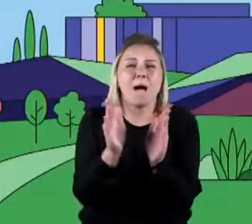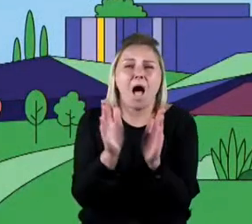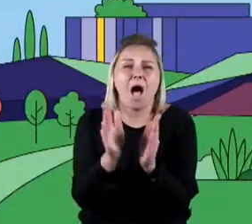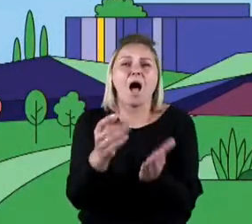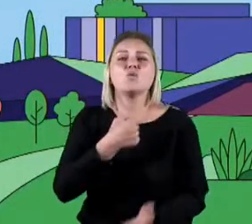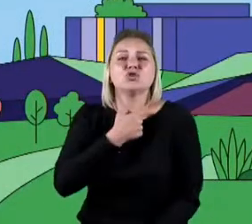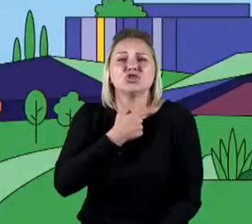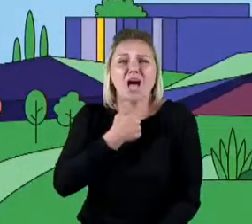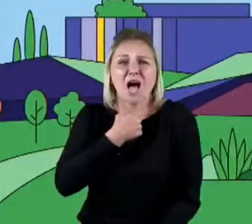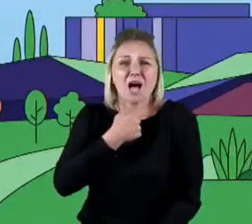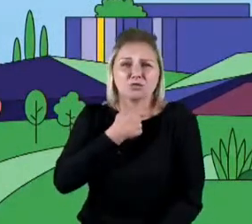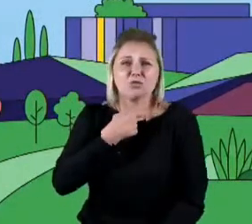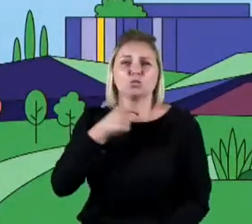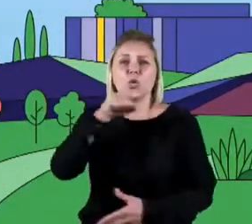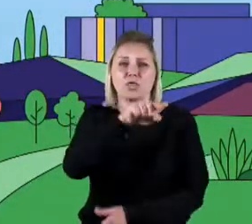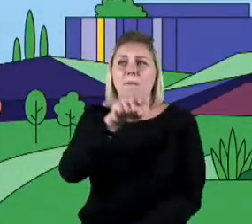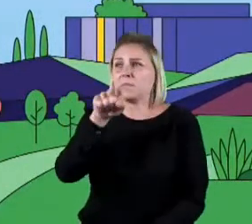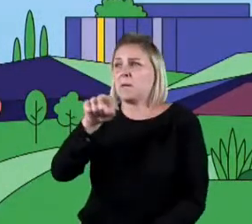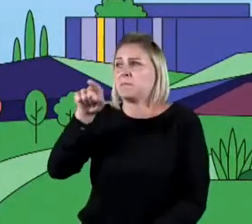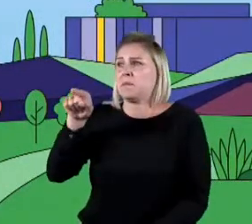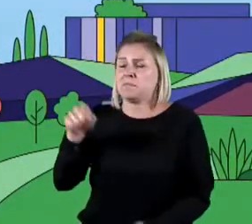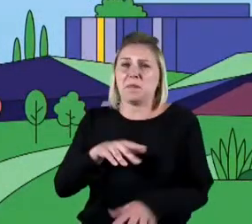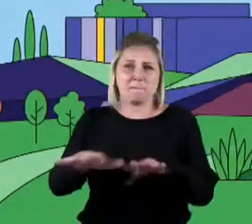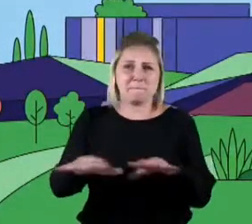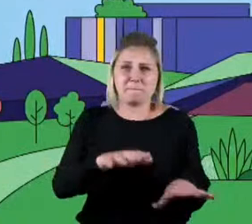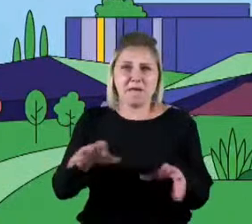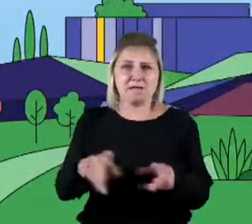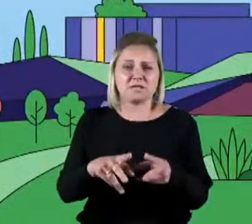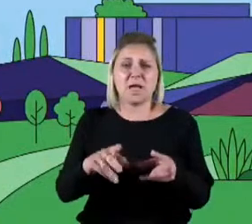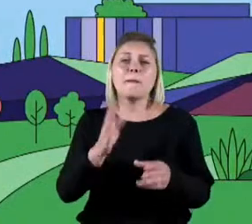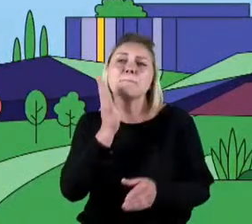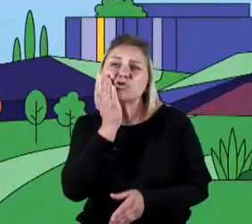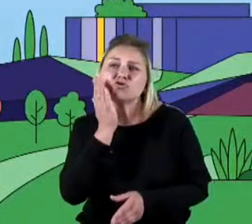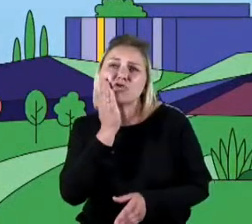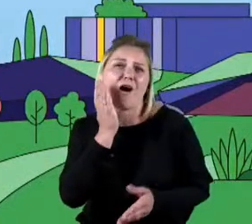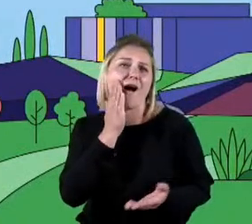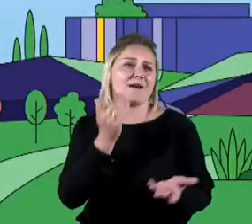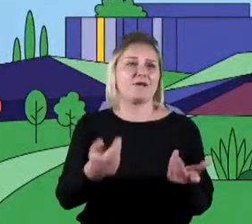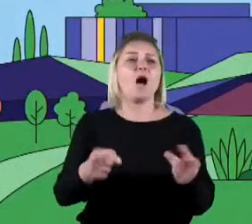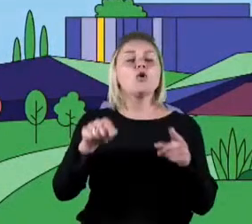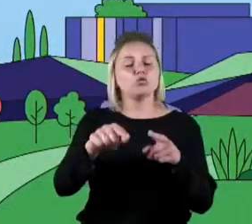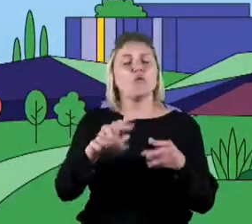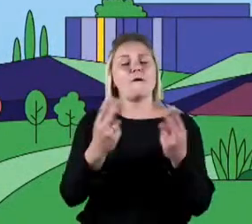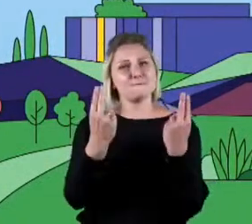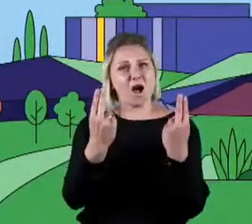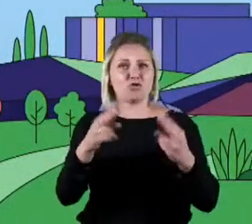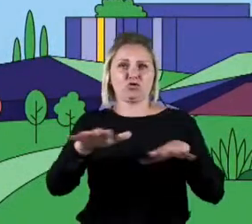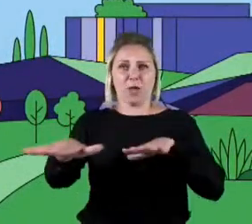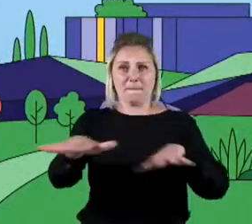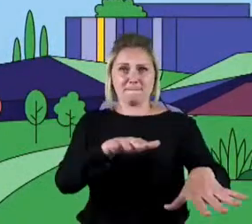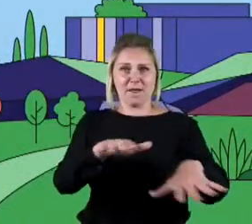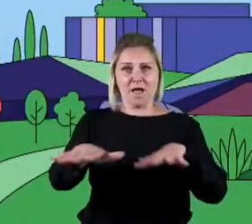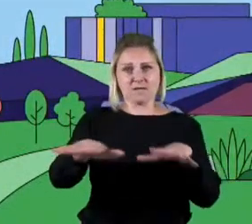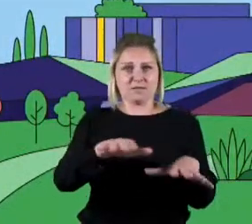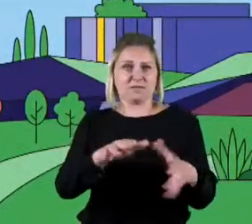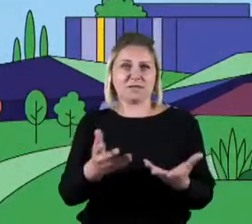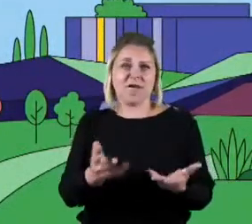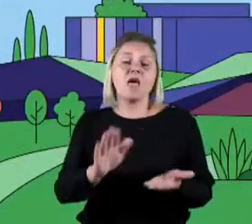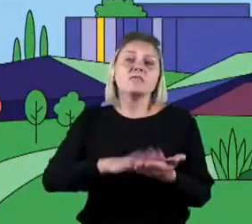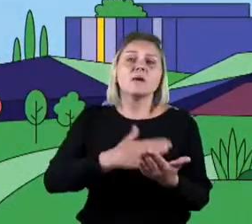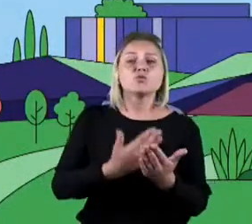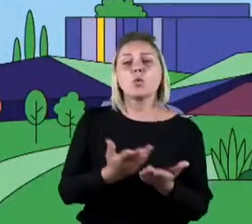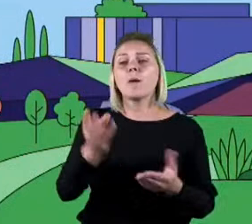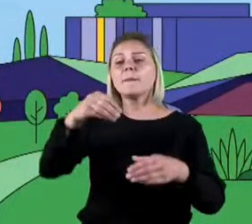compound within their flats becomes an important place for them to interact and get some fresh